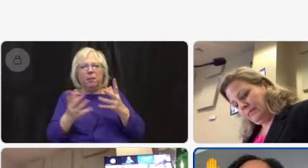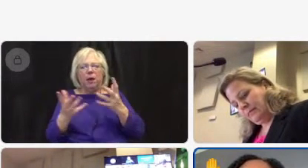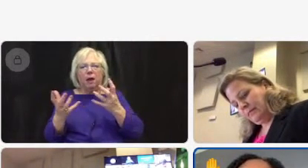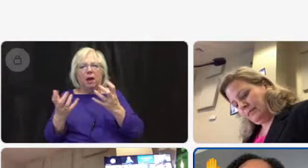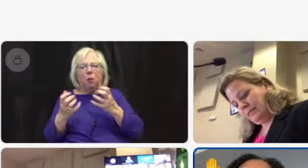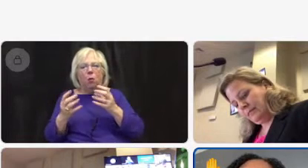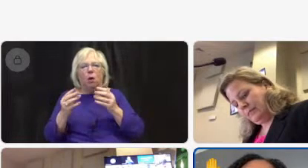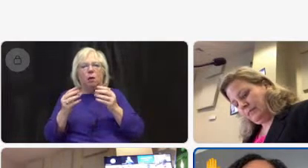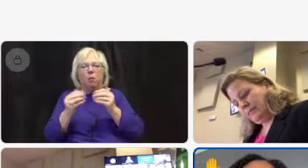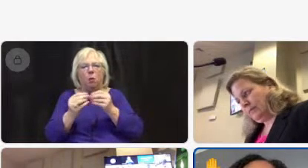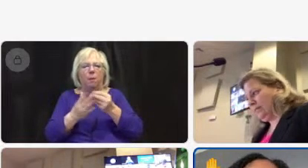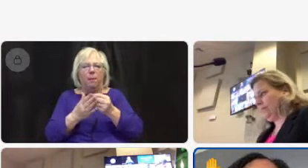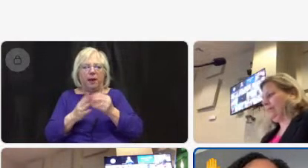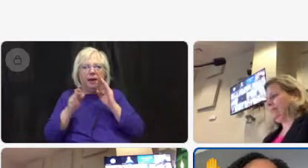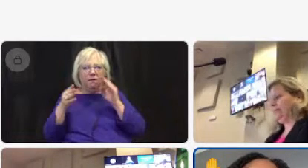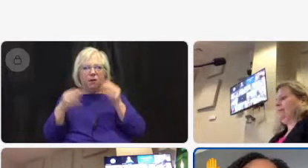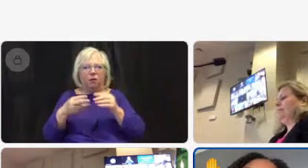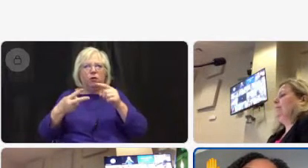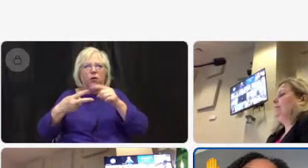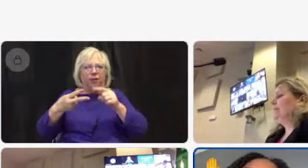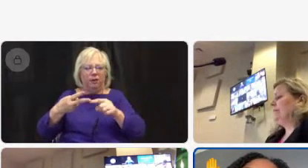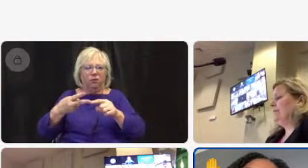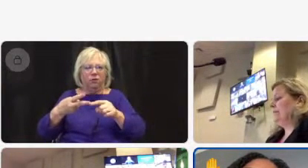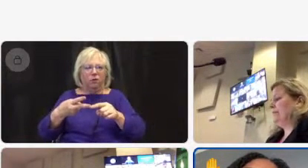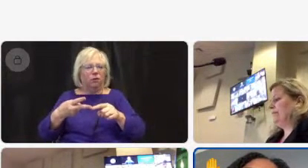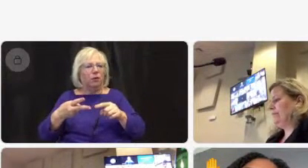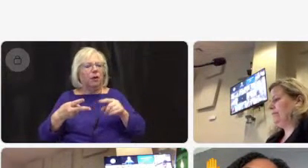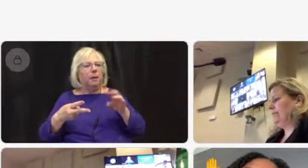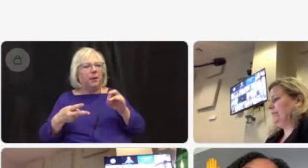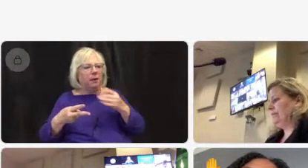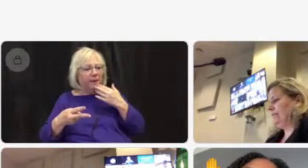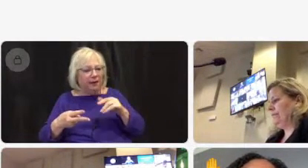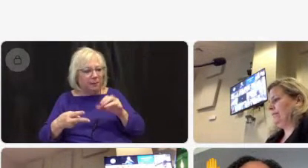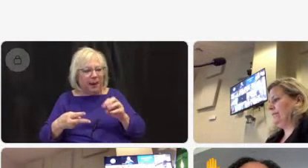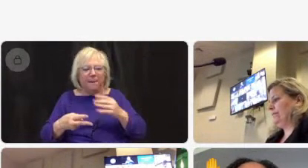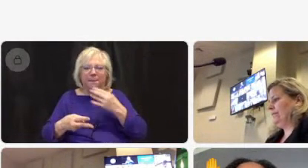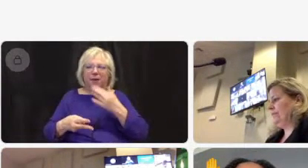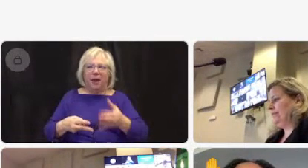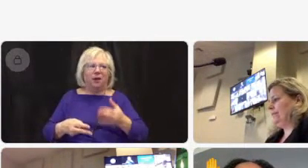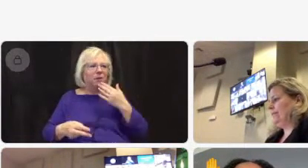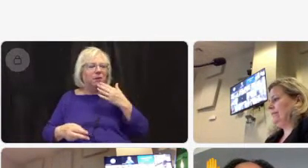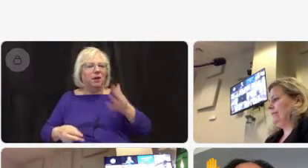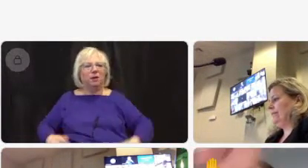drainage issues. Yes, ma'am. Thank you. Thank you.